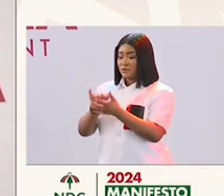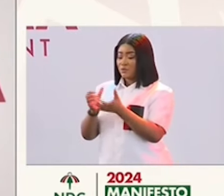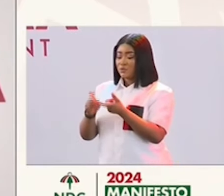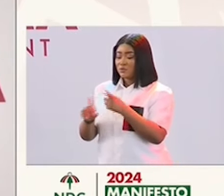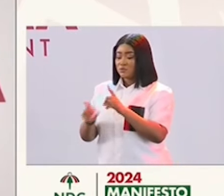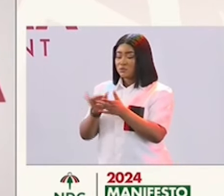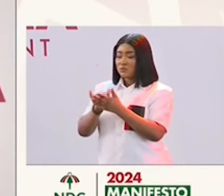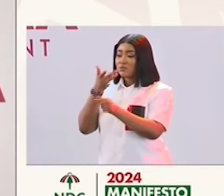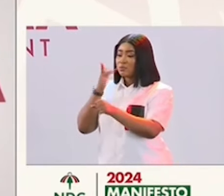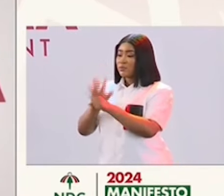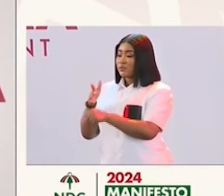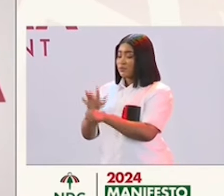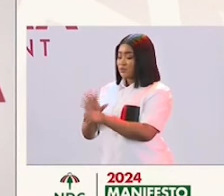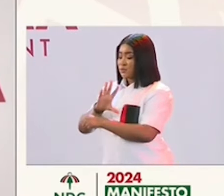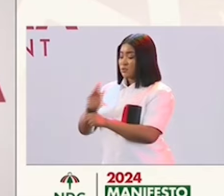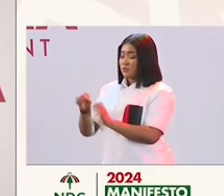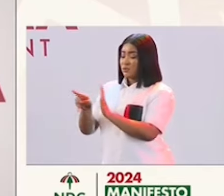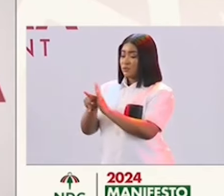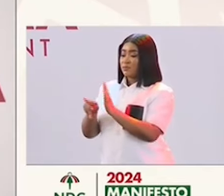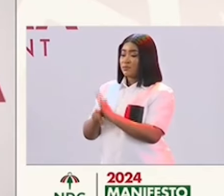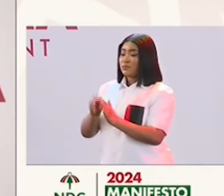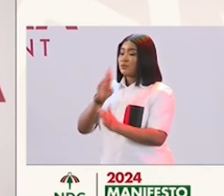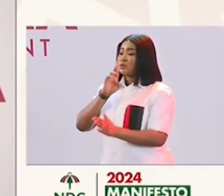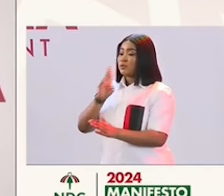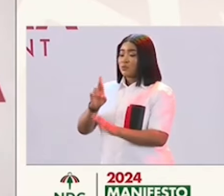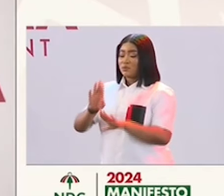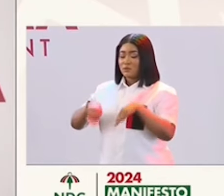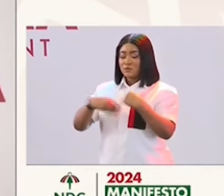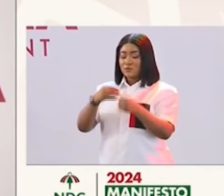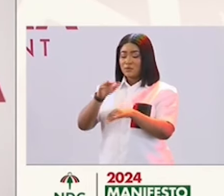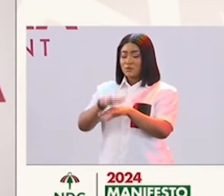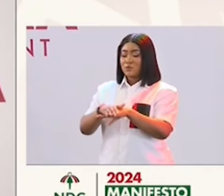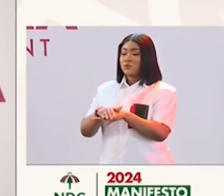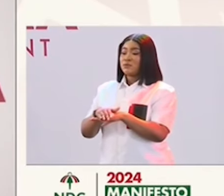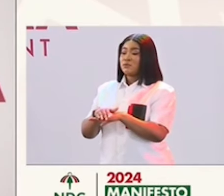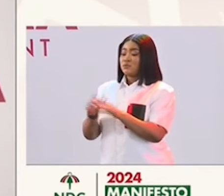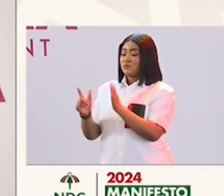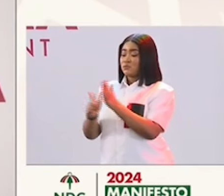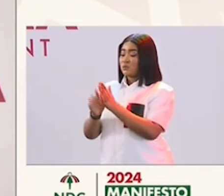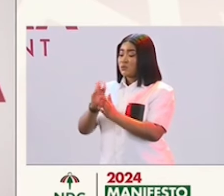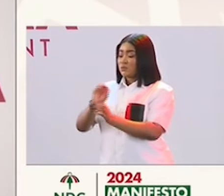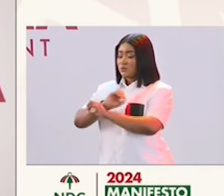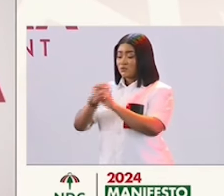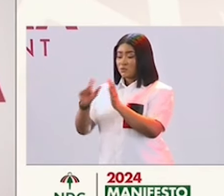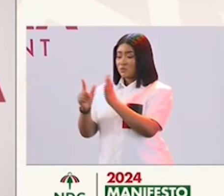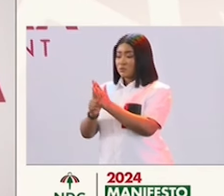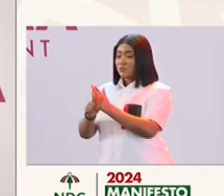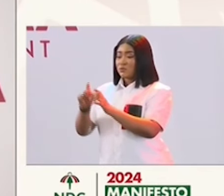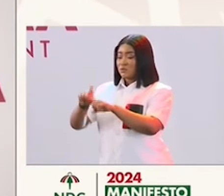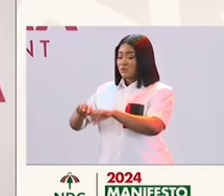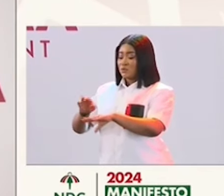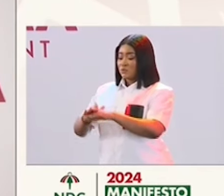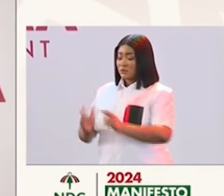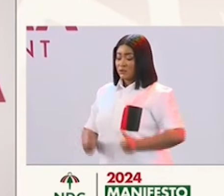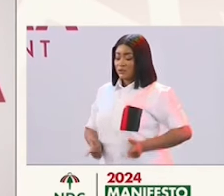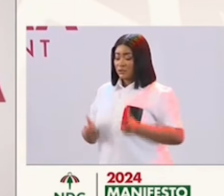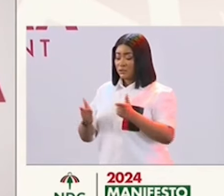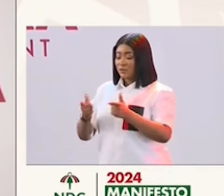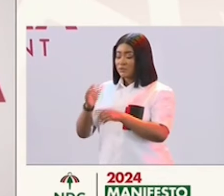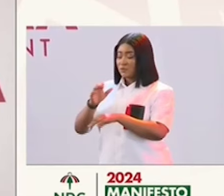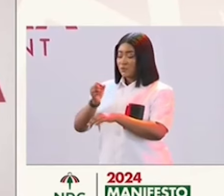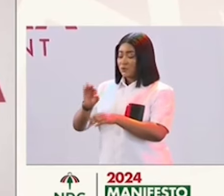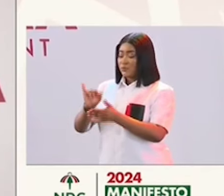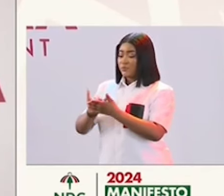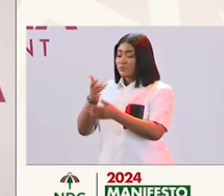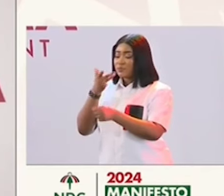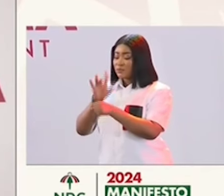promises and our policies are anchored on principles. And those principles represent the life of the promises that we